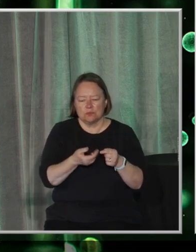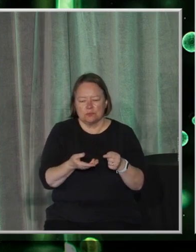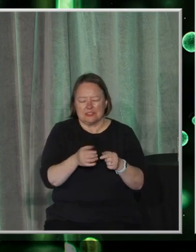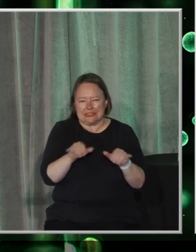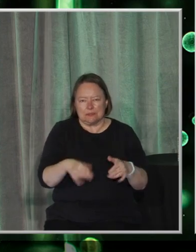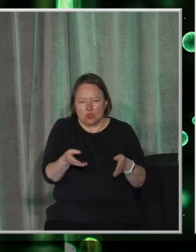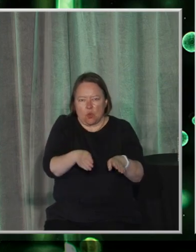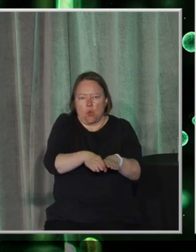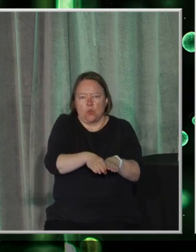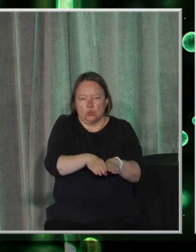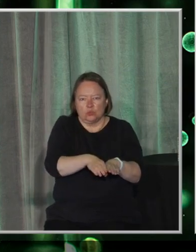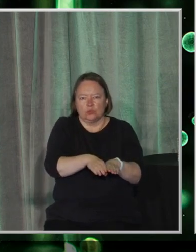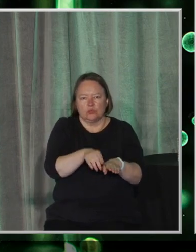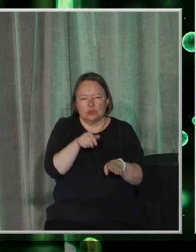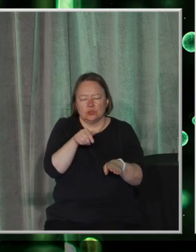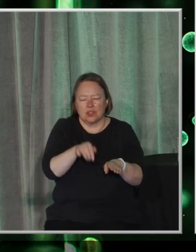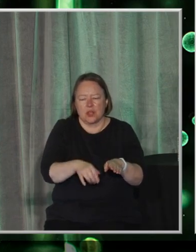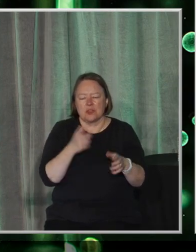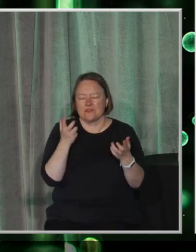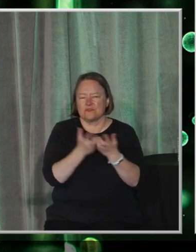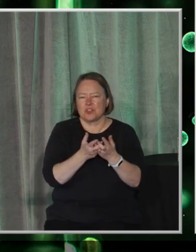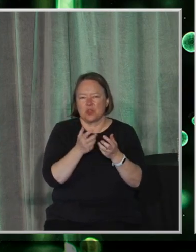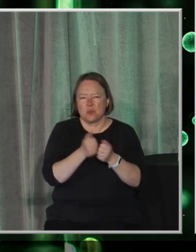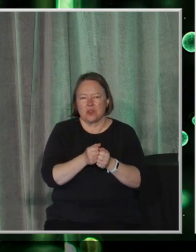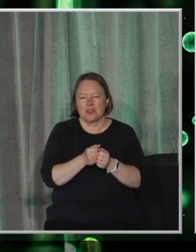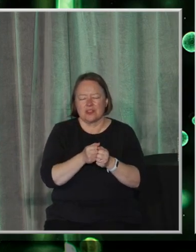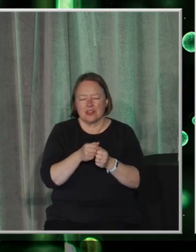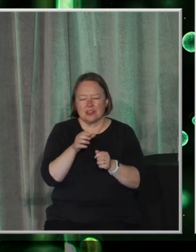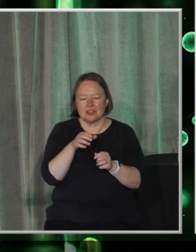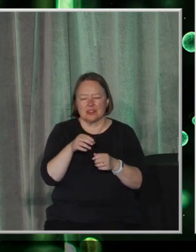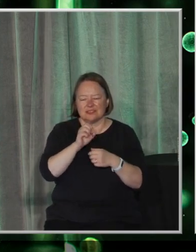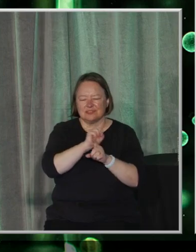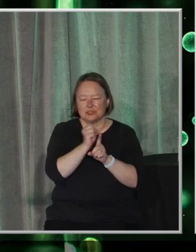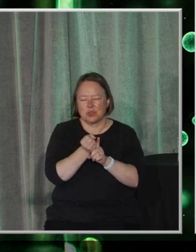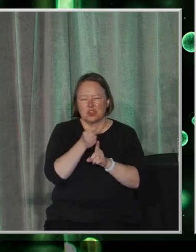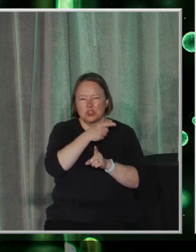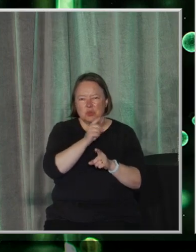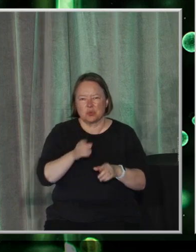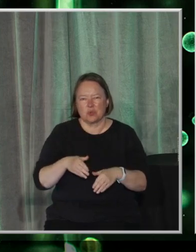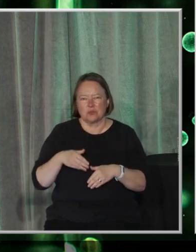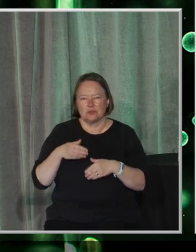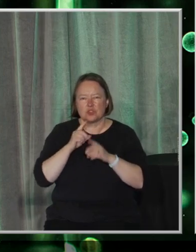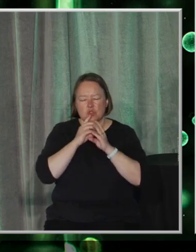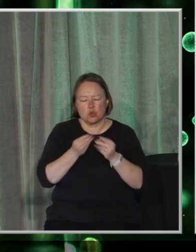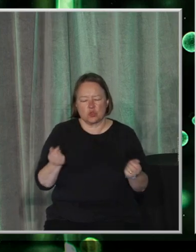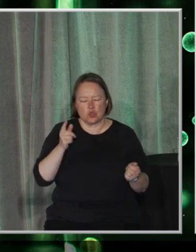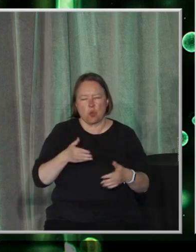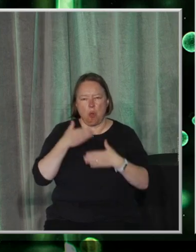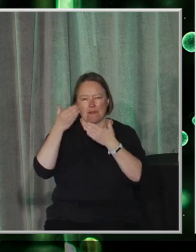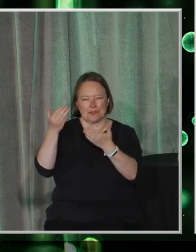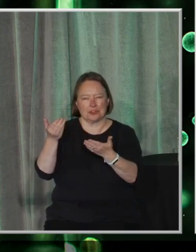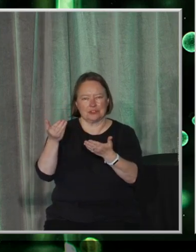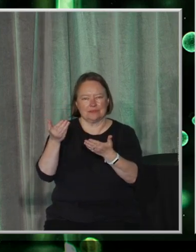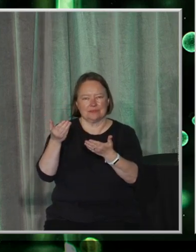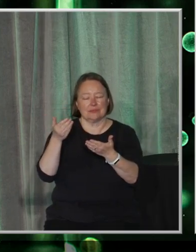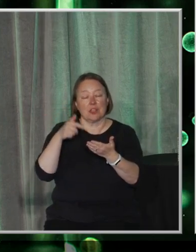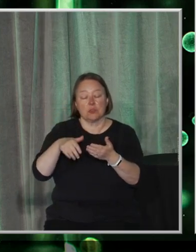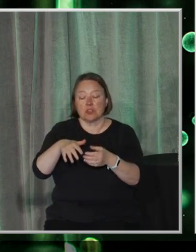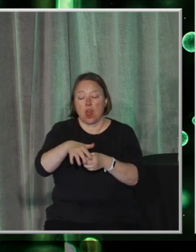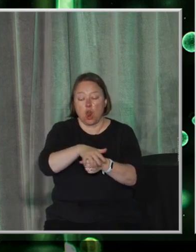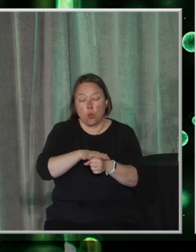fitted within the context of the solution that you were offering. It was